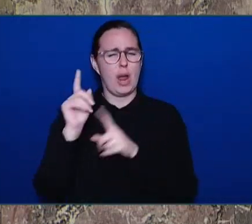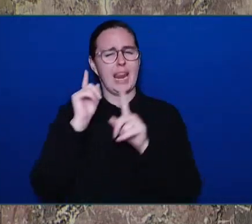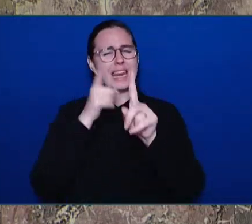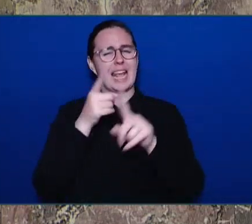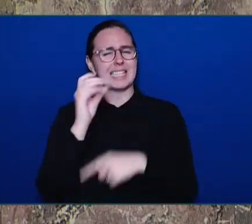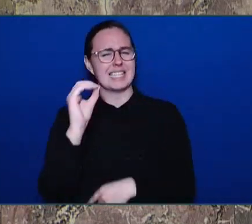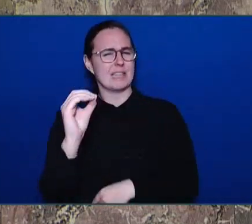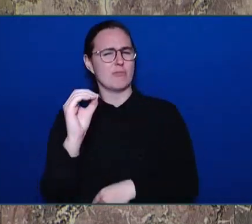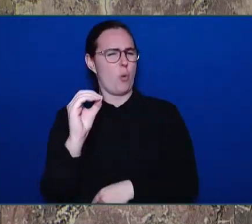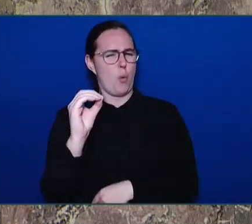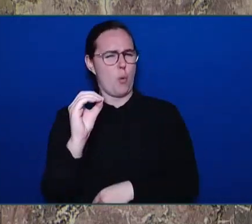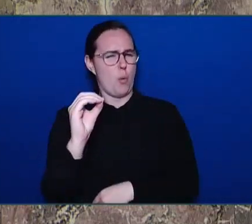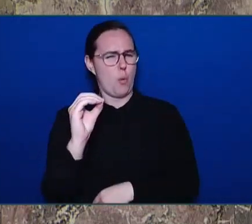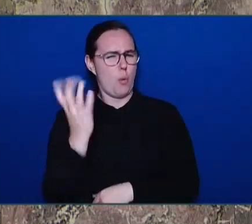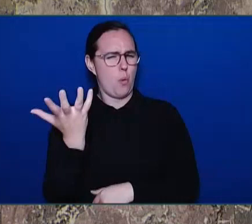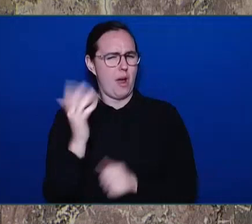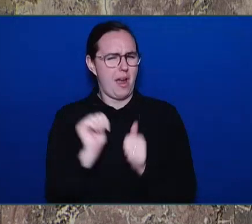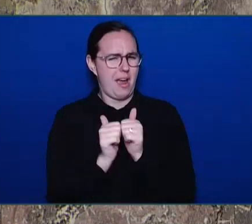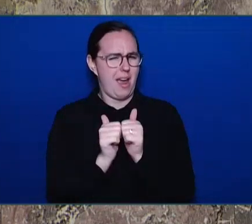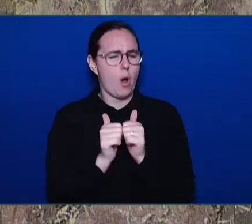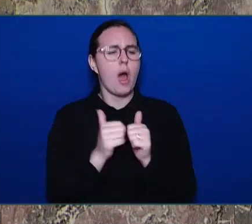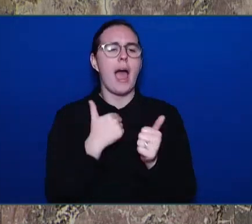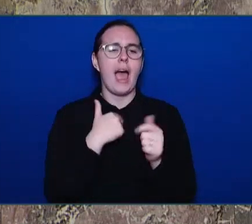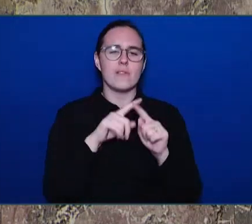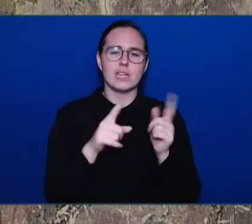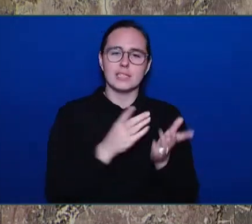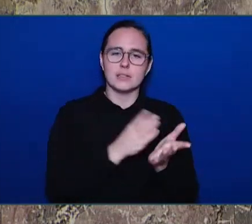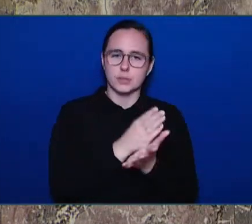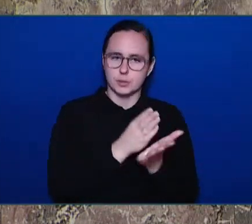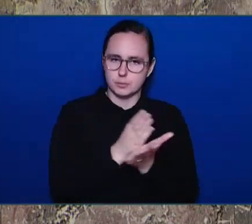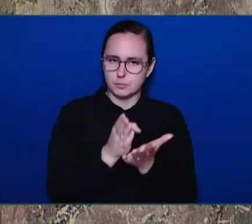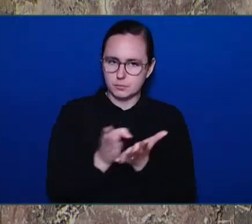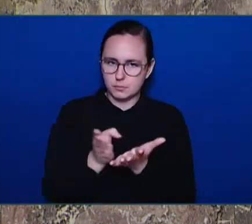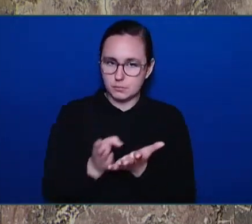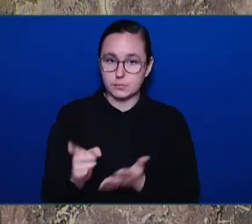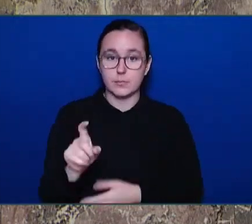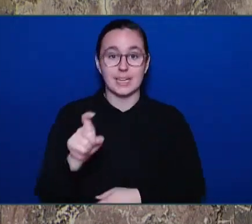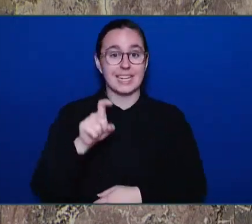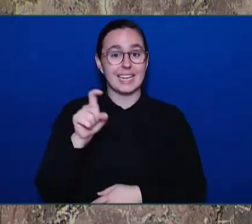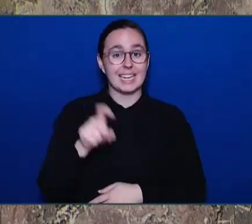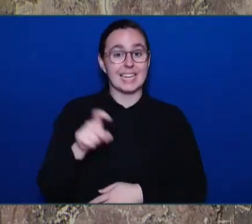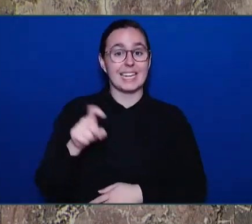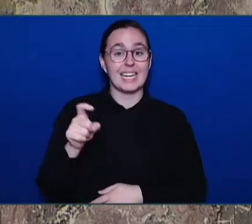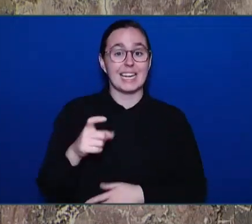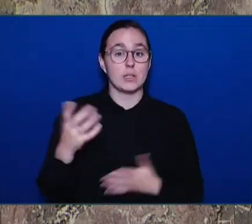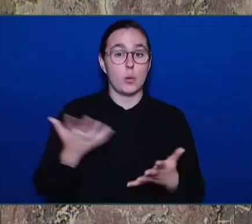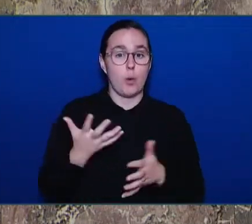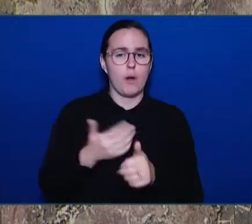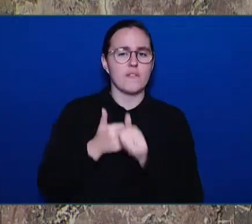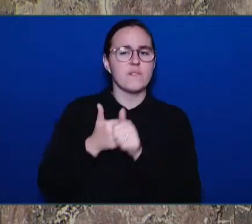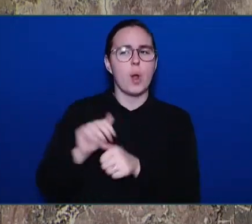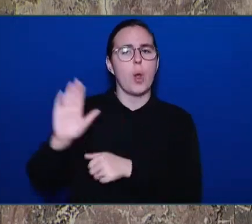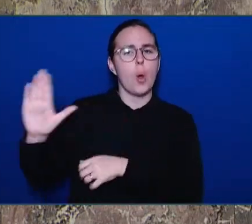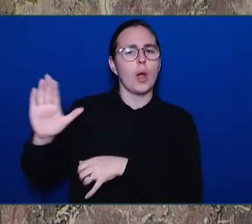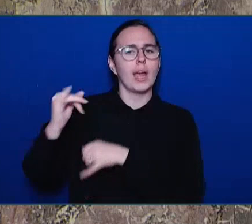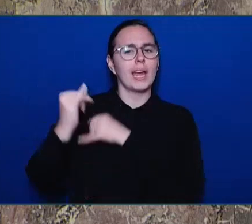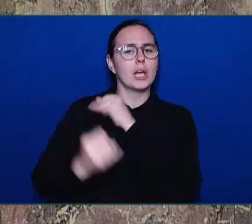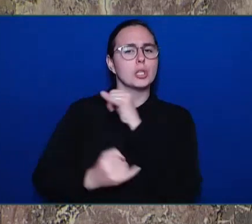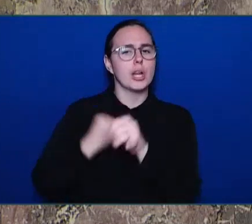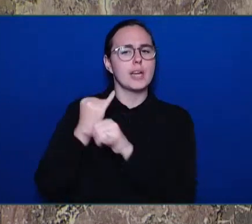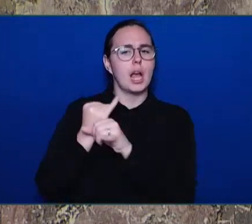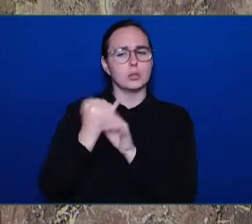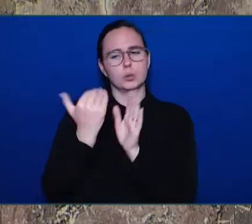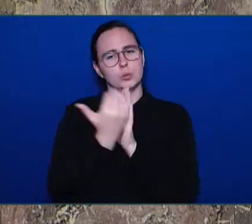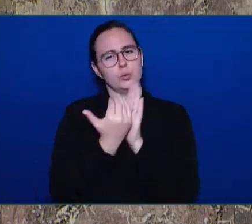and internationally accepted methods of verification. The first measure, of course, would be to take every step possible